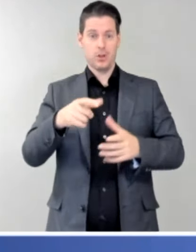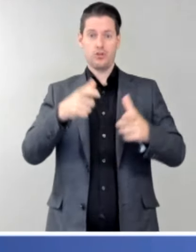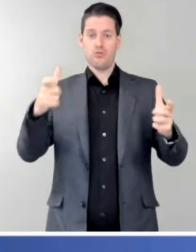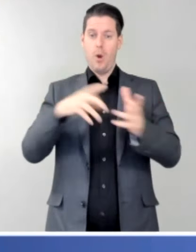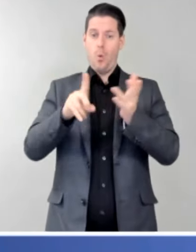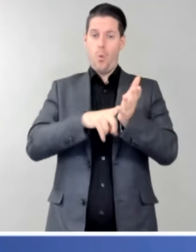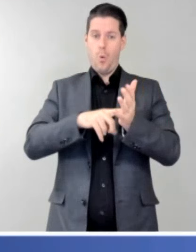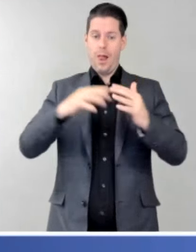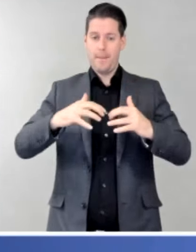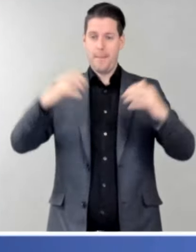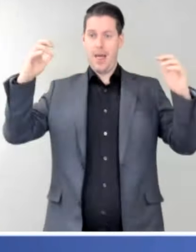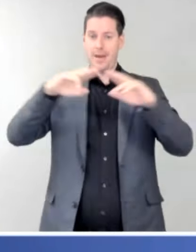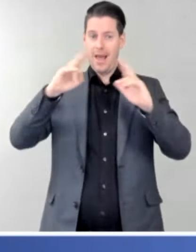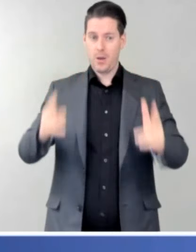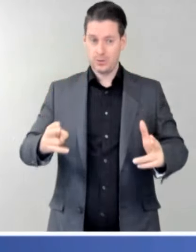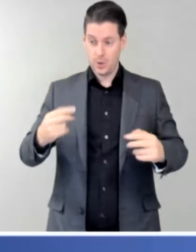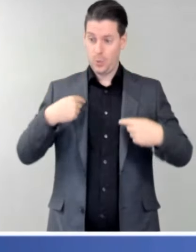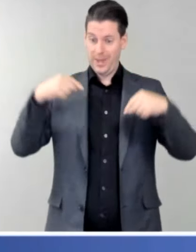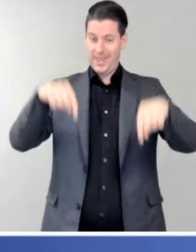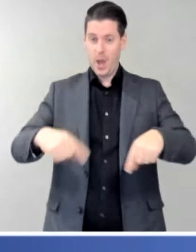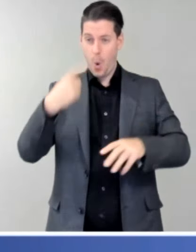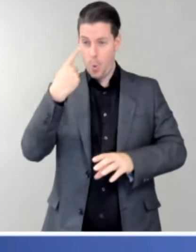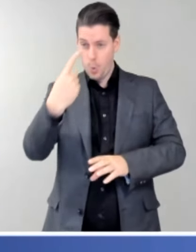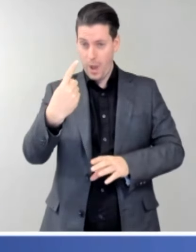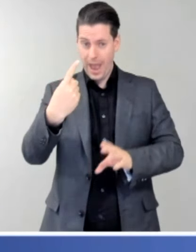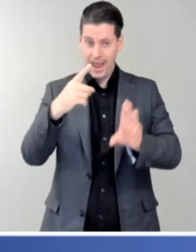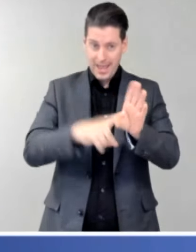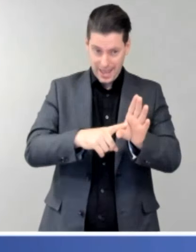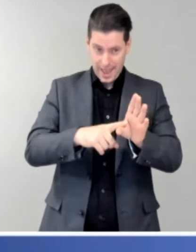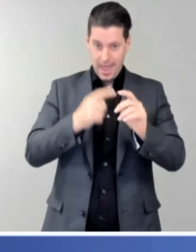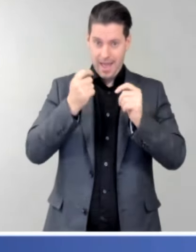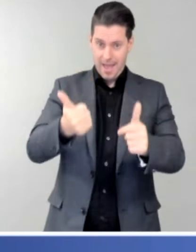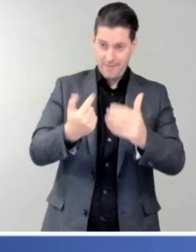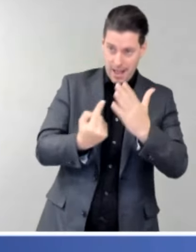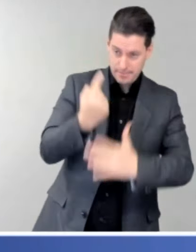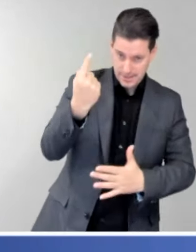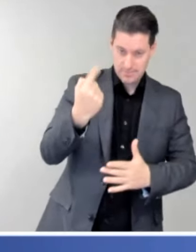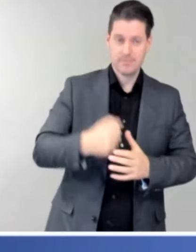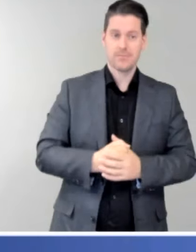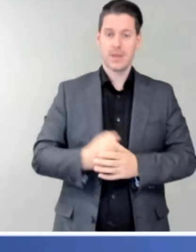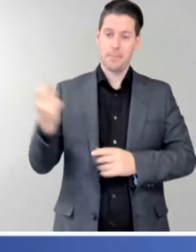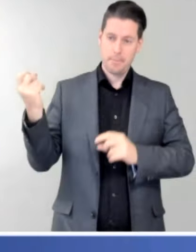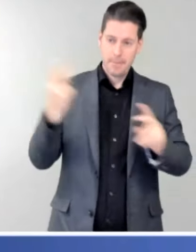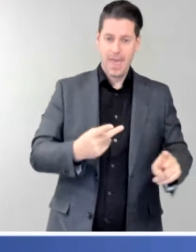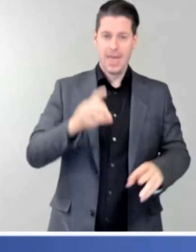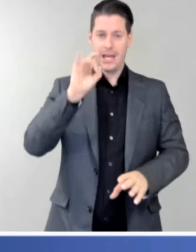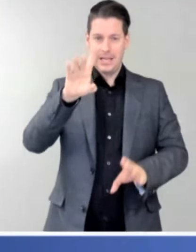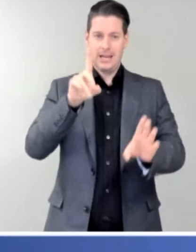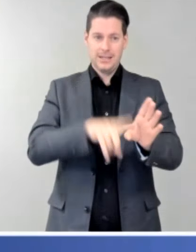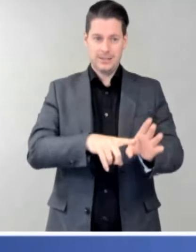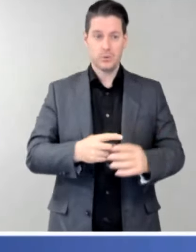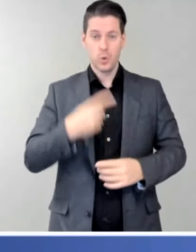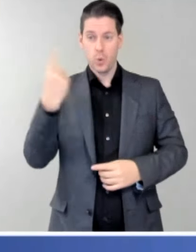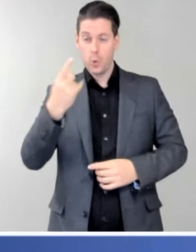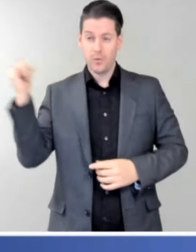gathered 1 year after the downing on 17th of July 2015. To those of you who've travelled from near or far, thank